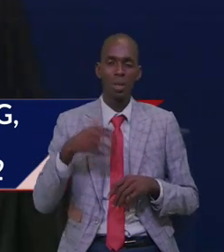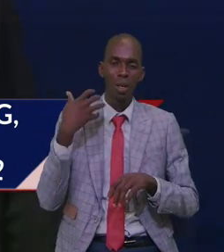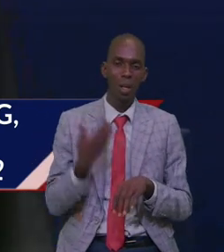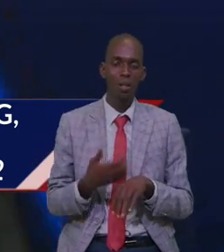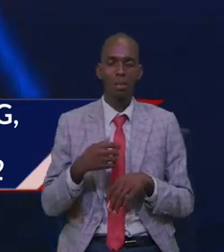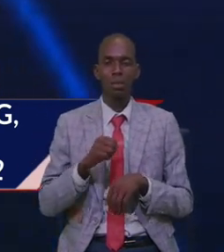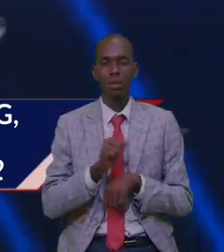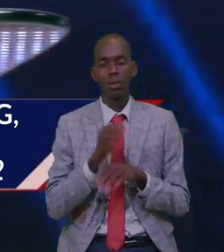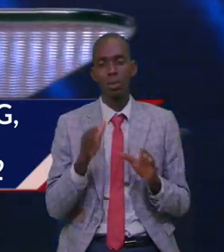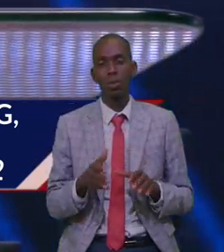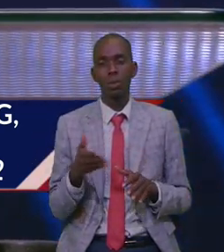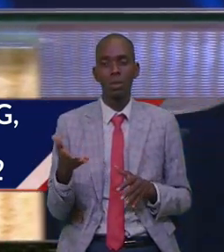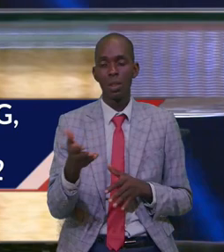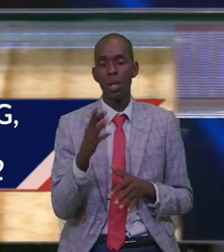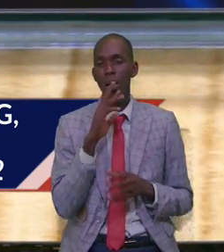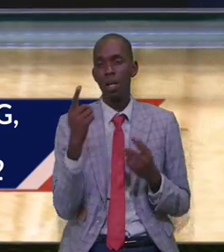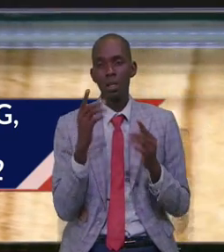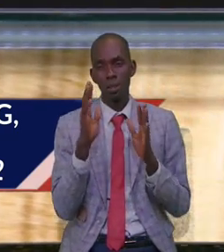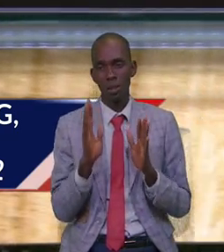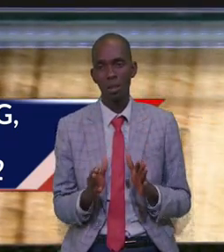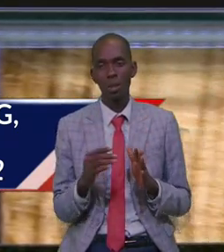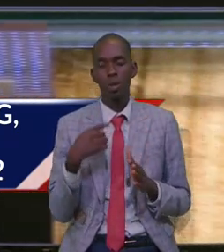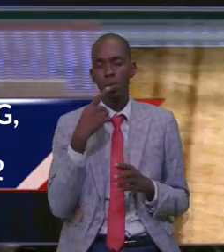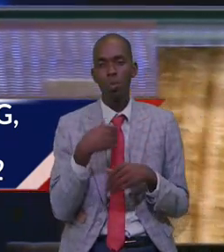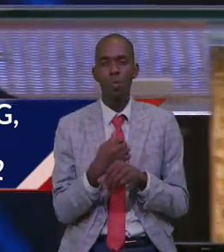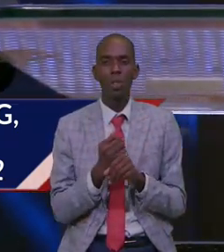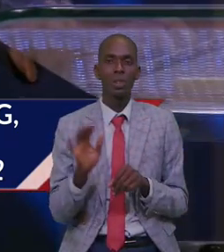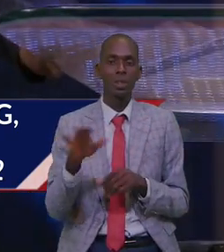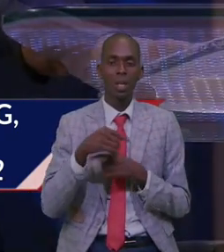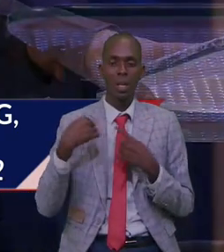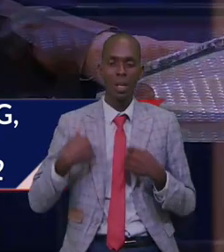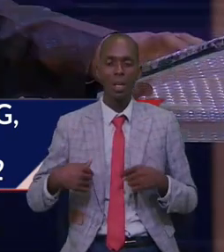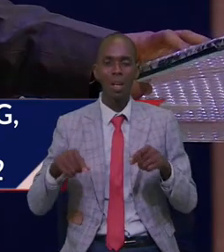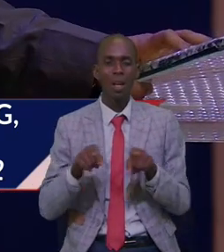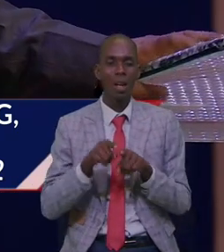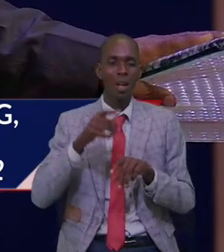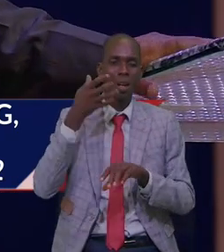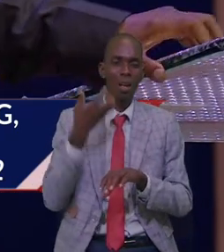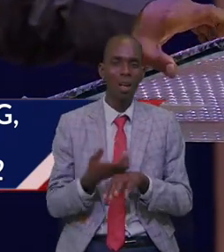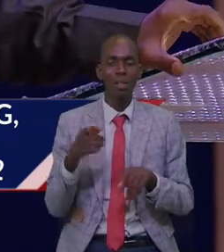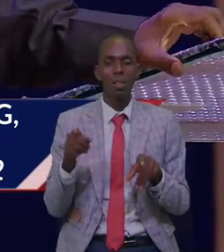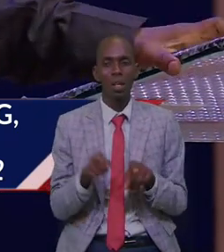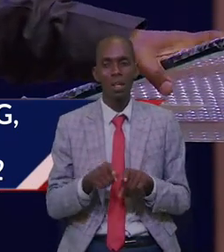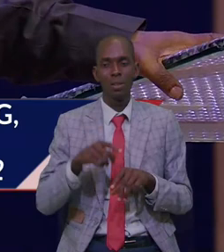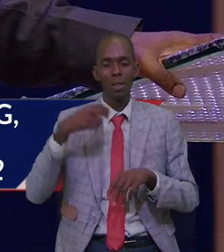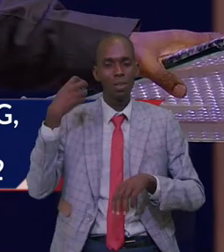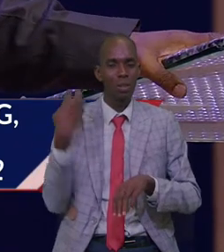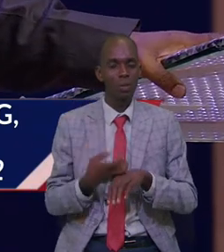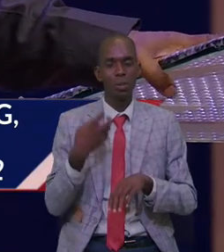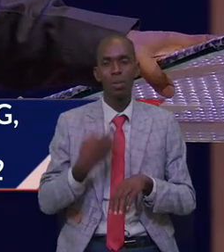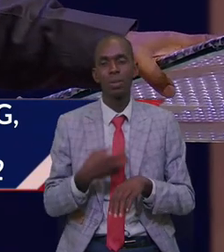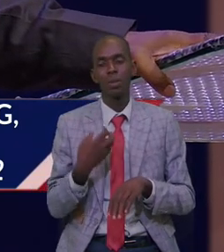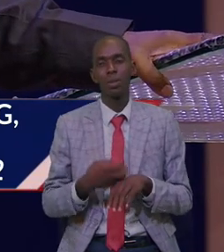are sinners who make their hearts as hard as adamant stone. The